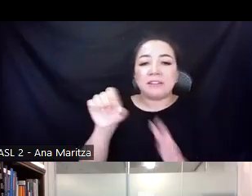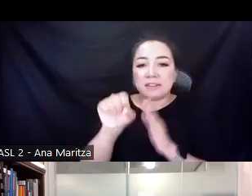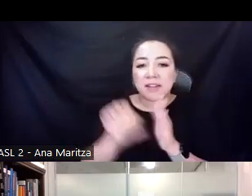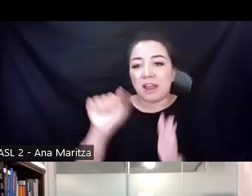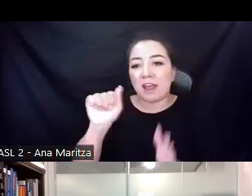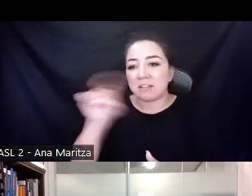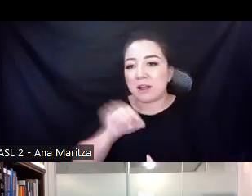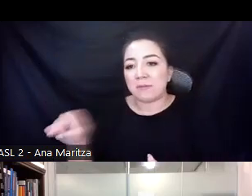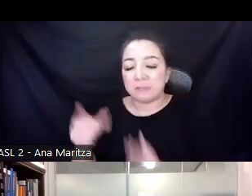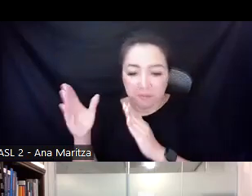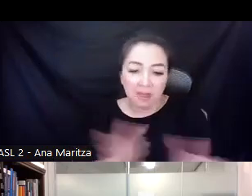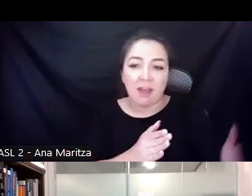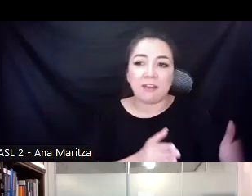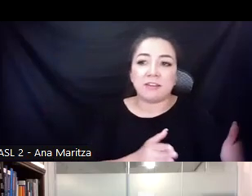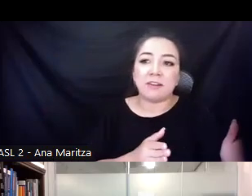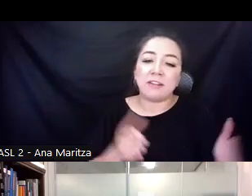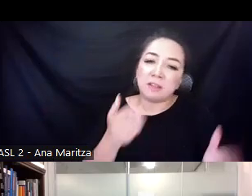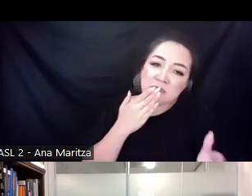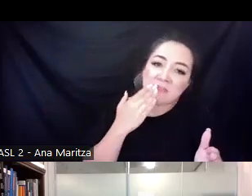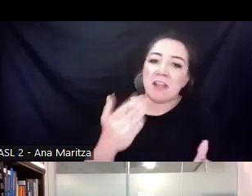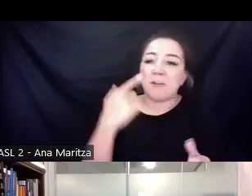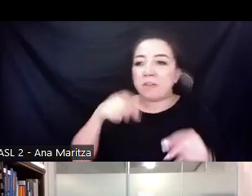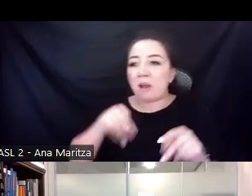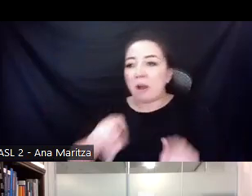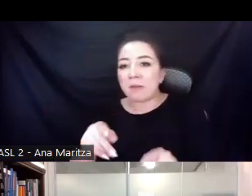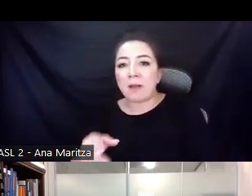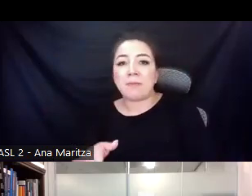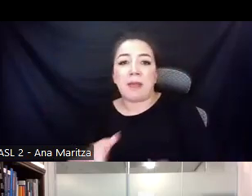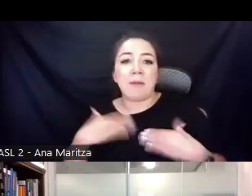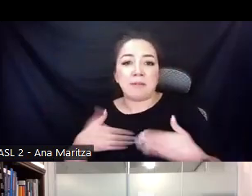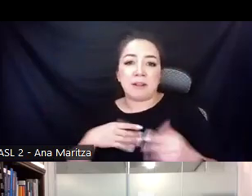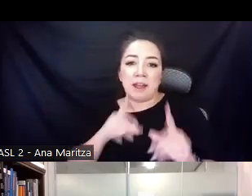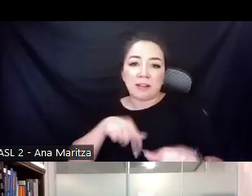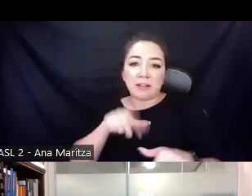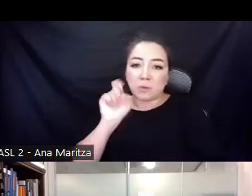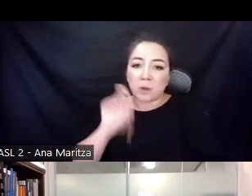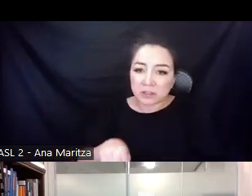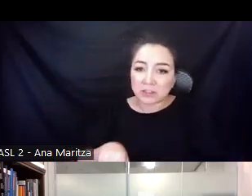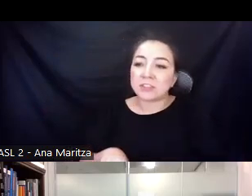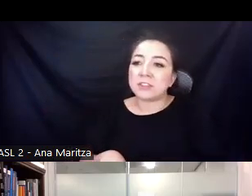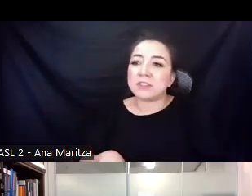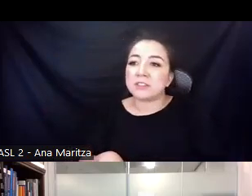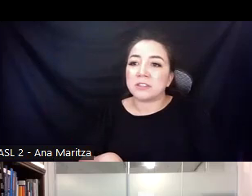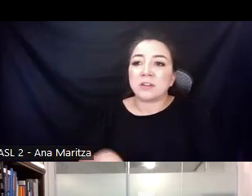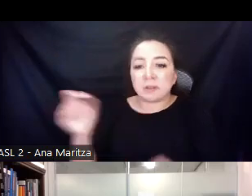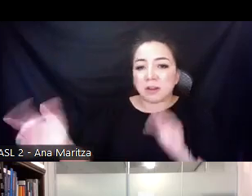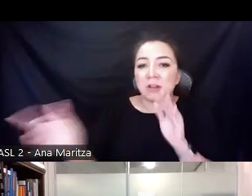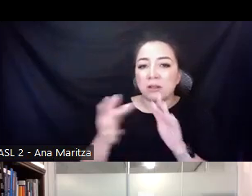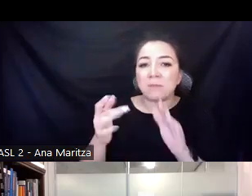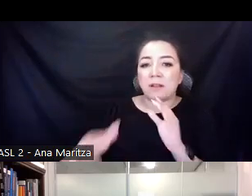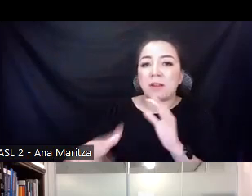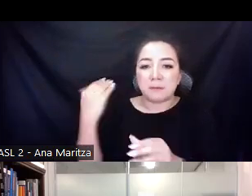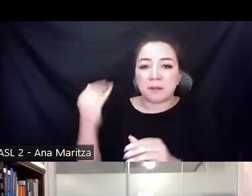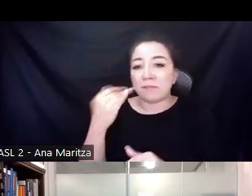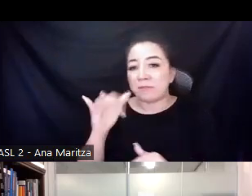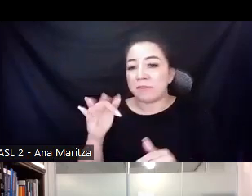plan. So thank you for this opportunity. I'm happy to answer questions. And you can certainly contact me by email if you